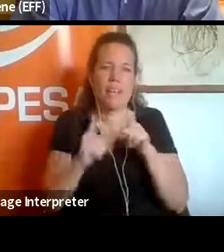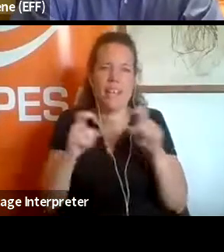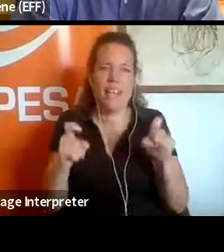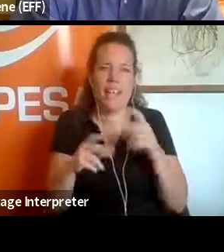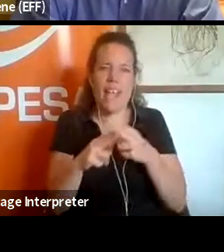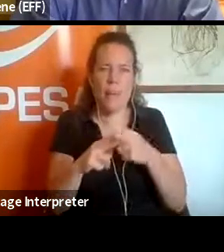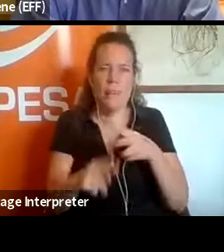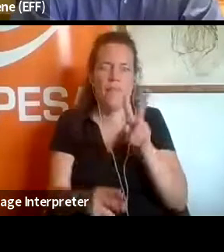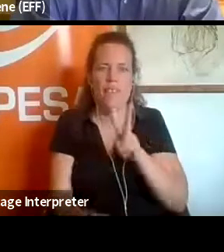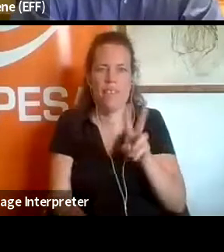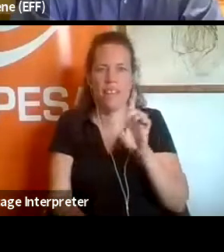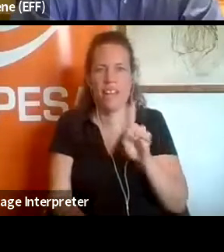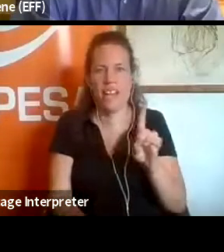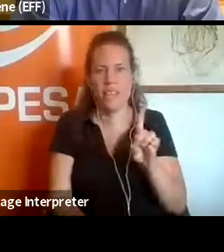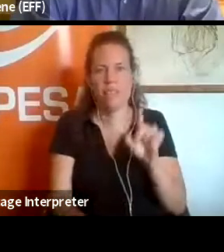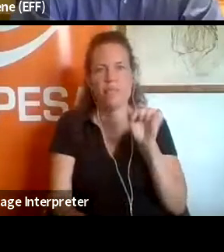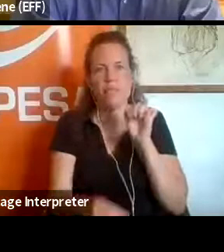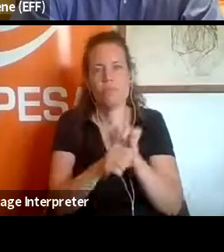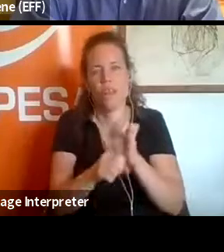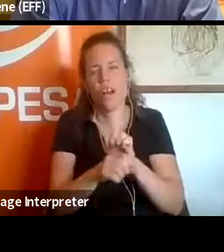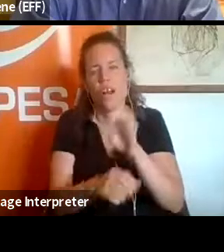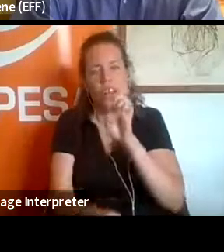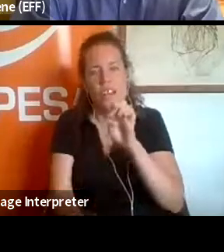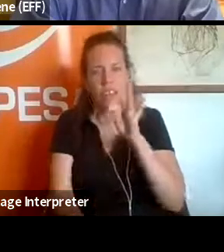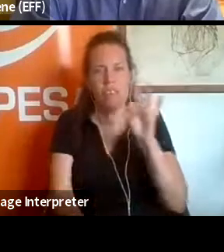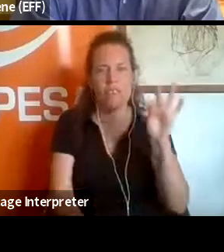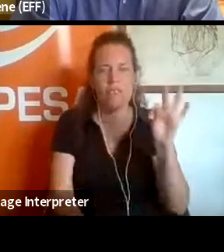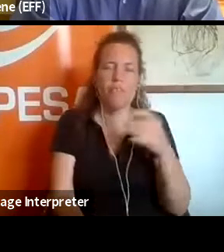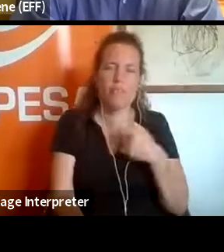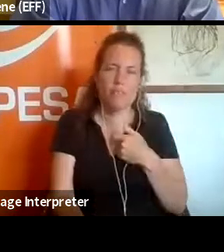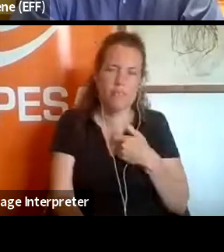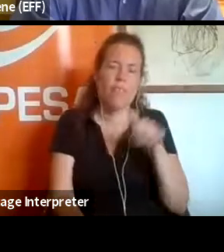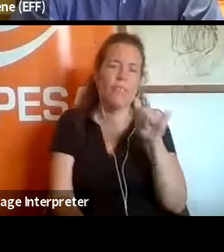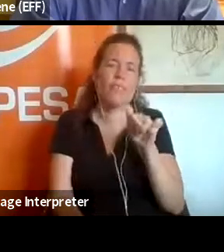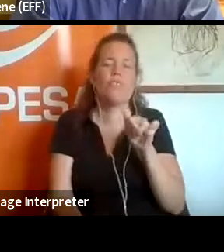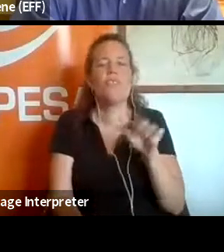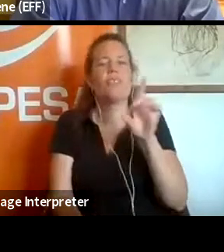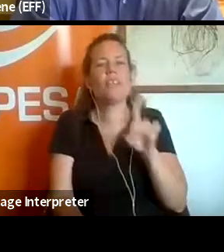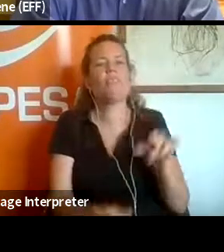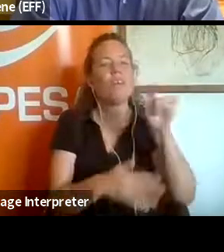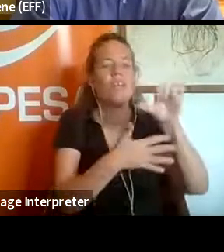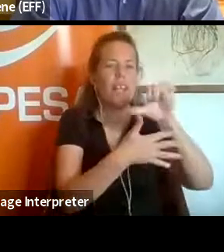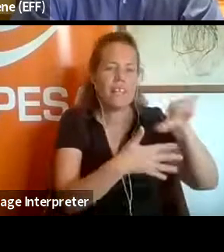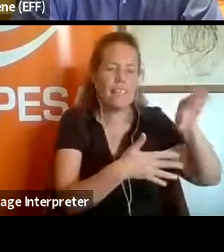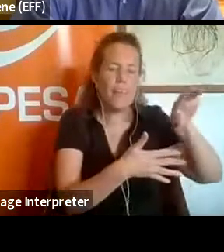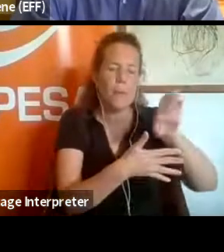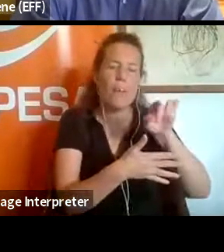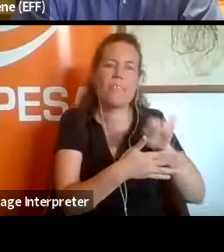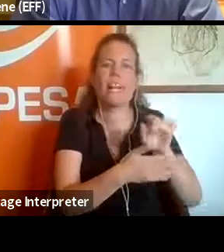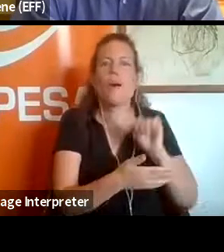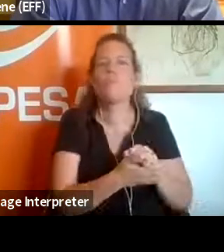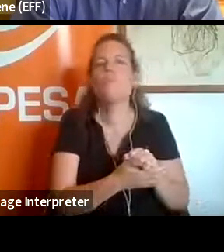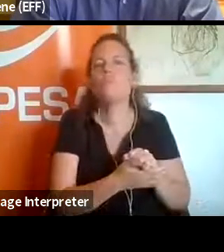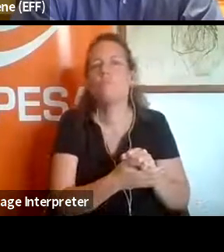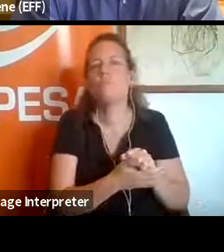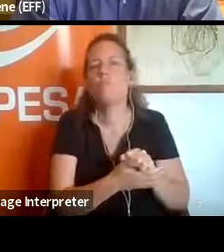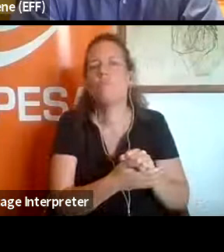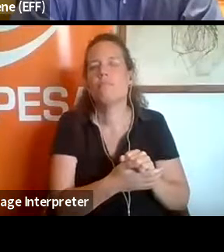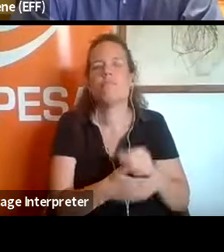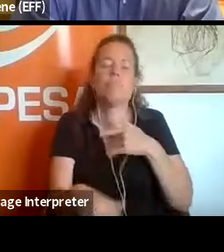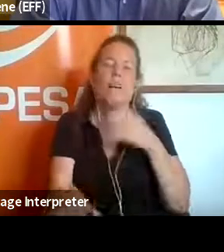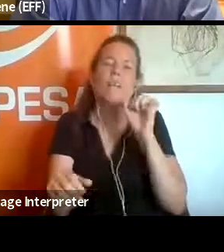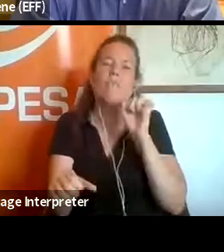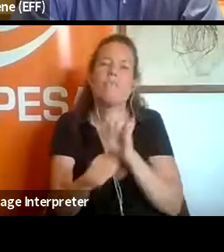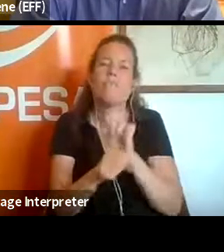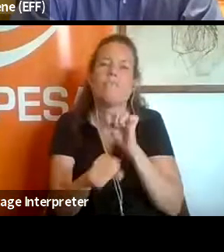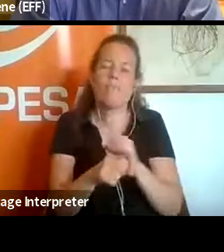work at the Electronic Frontier Foundation. I'm Associate Director for Latin American Policy, and my work is focused